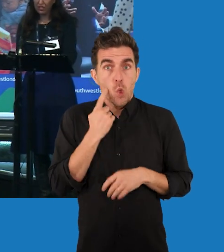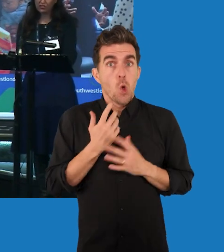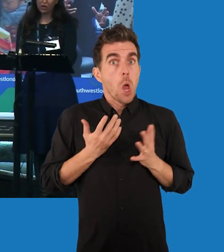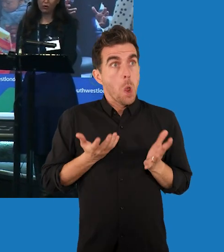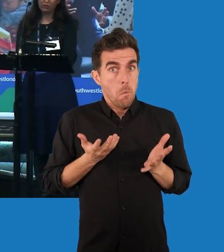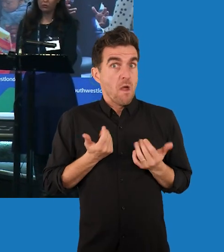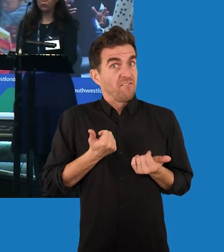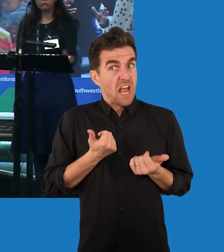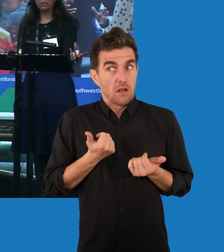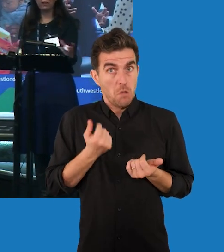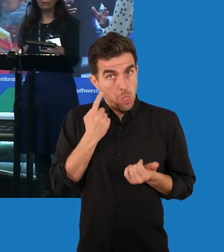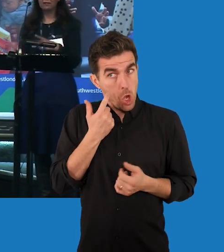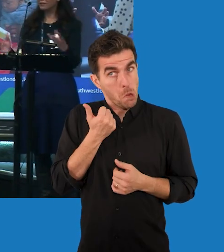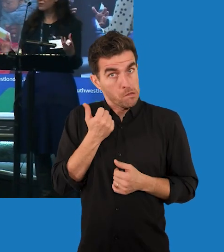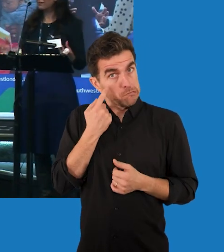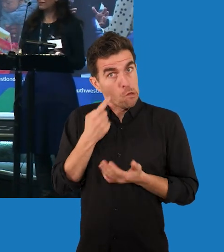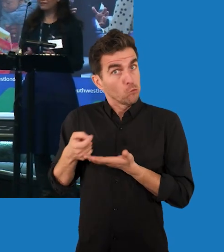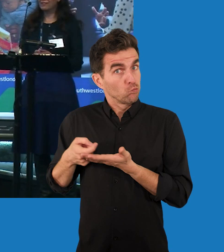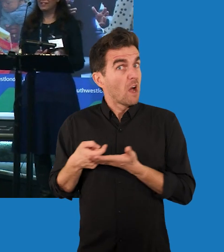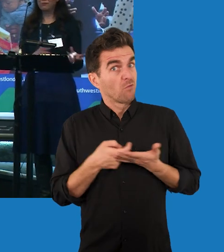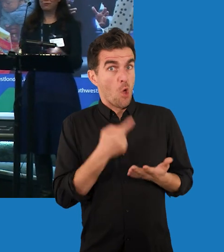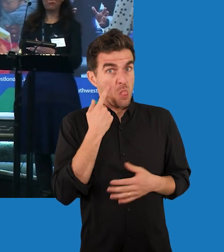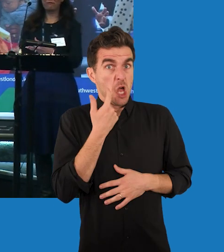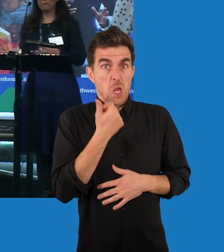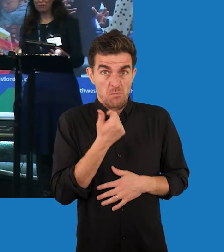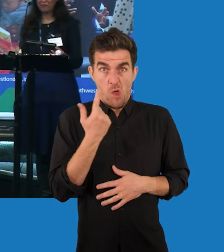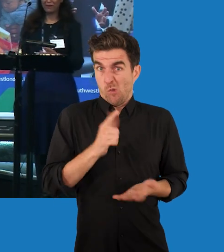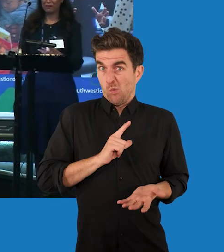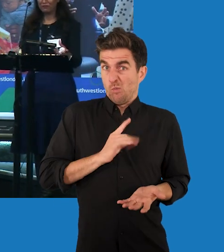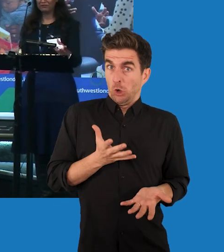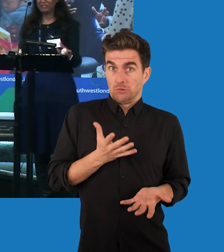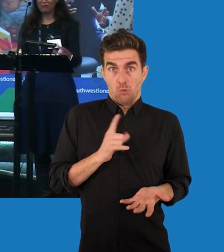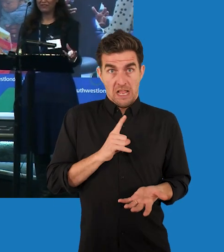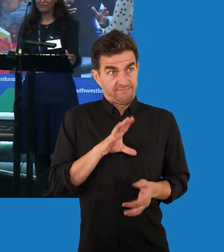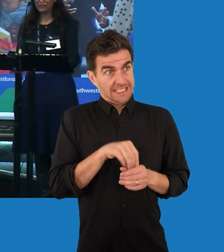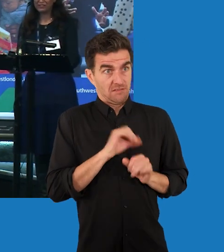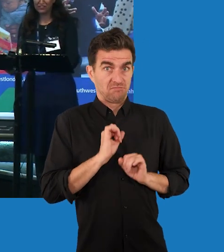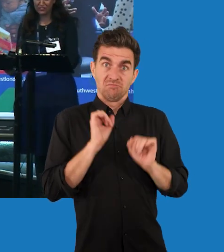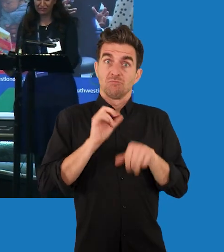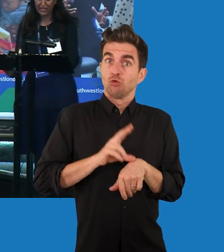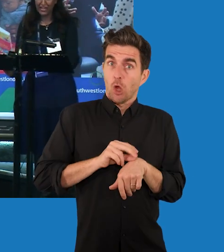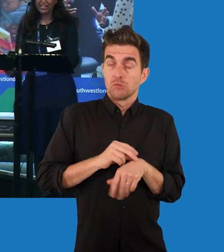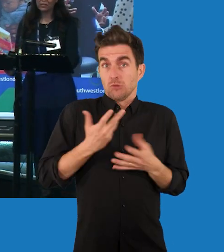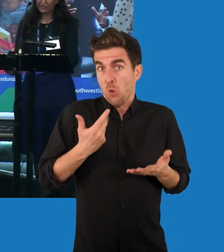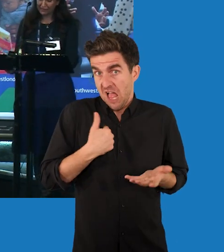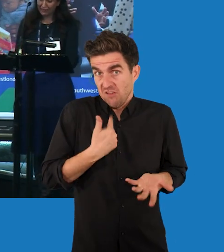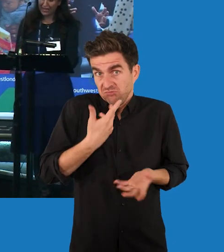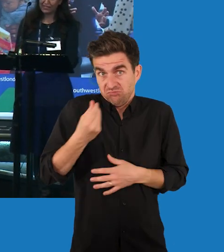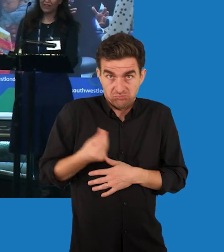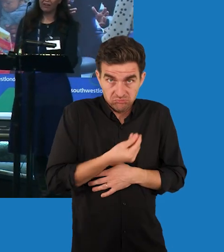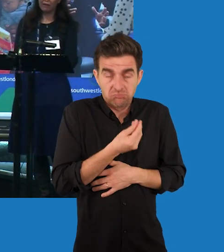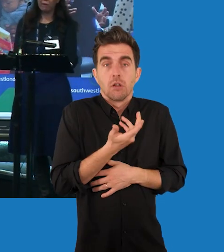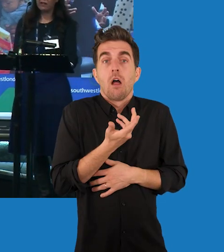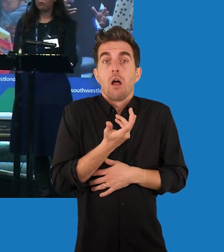nurse. So I thought, well, okay, that seems like a natural referral to make. Why not, within the surgery? So I did